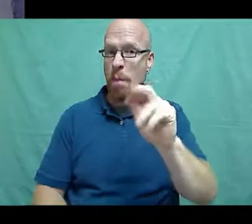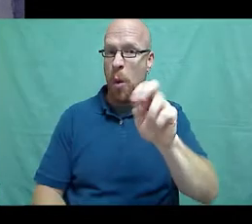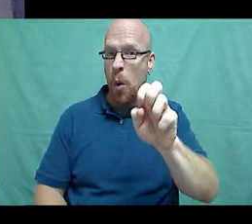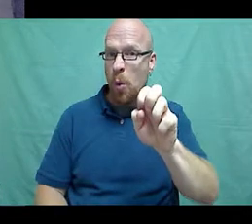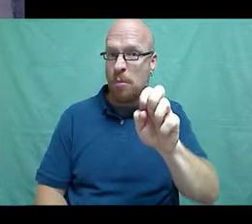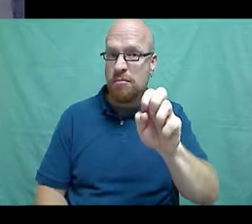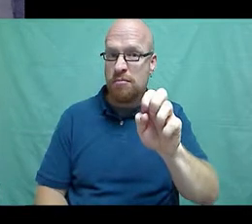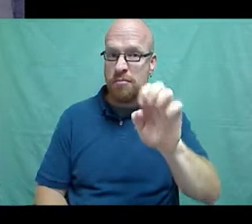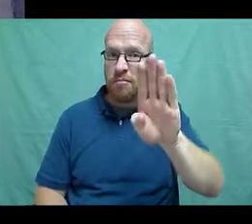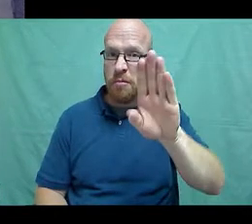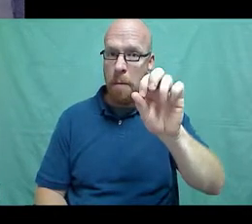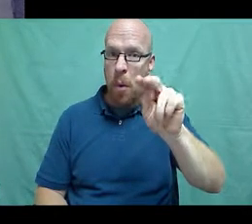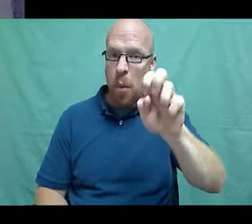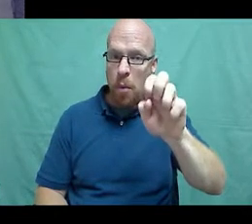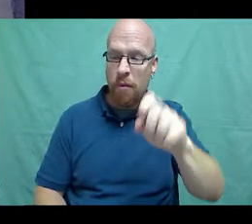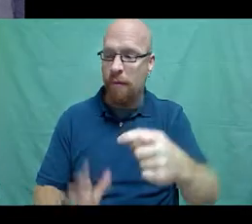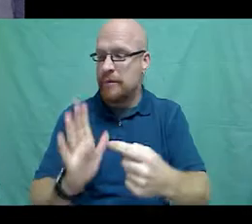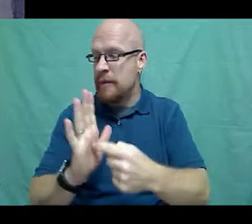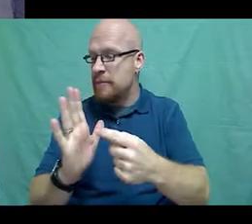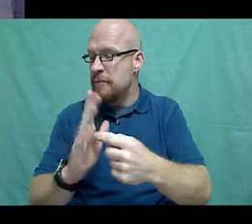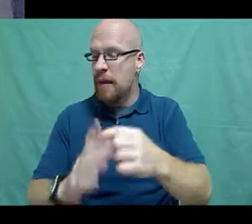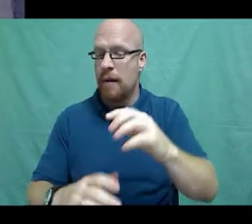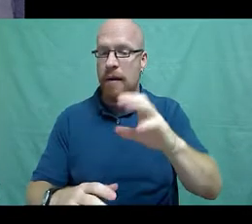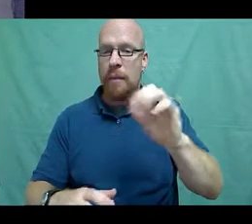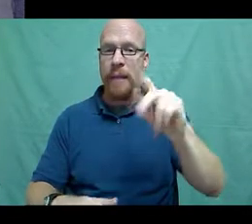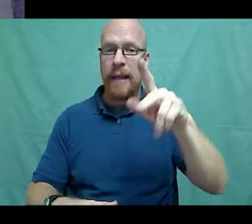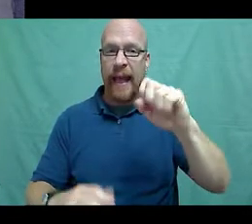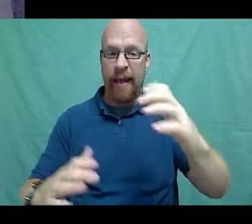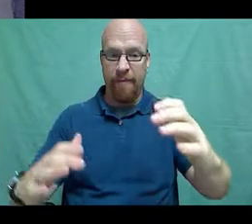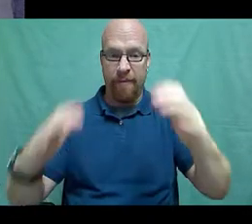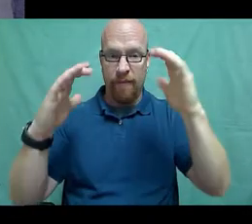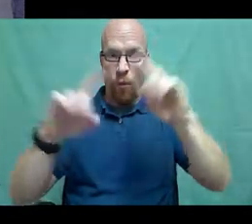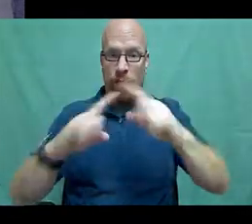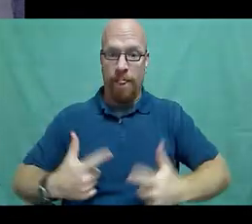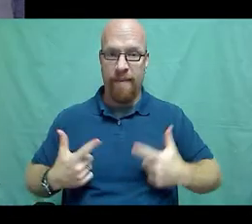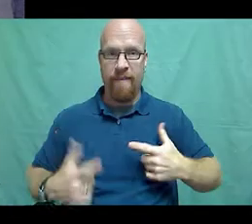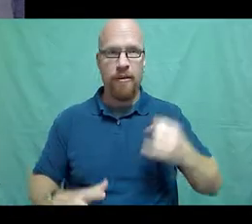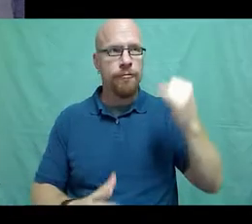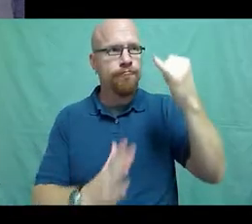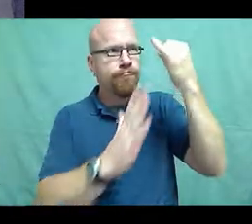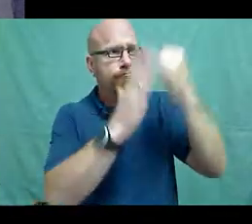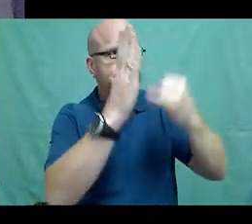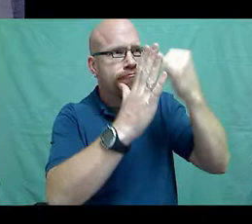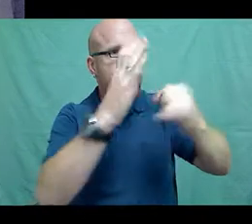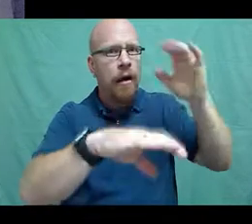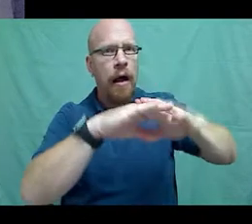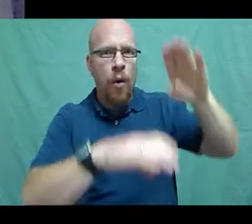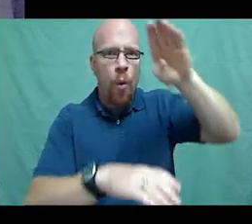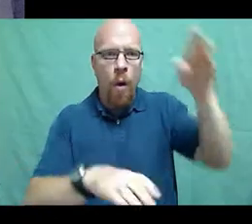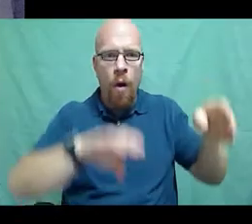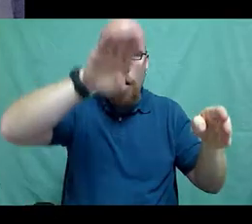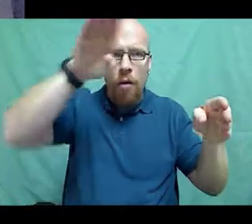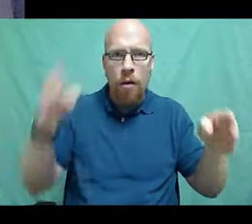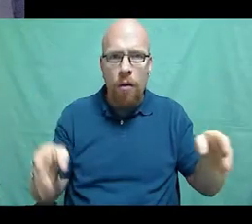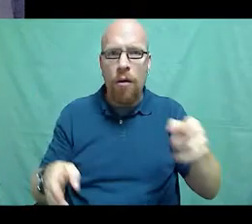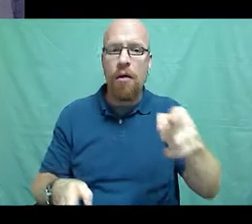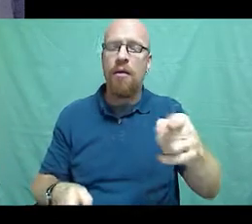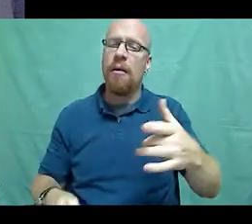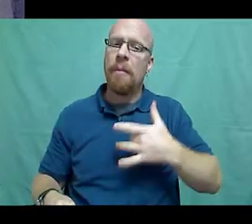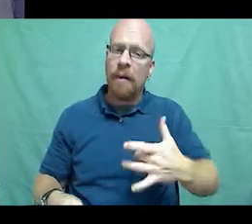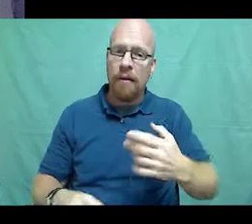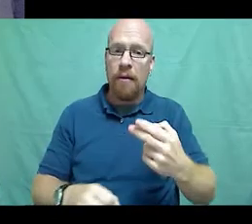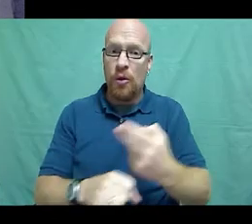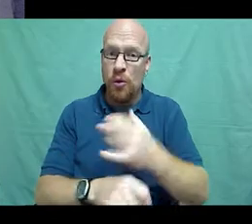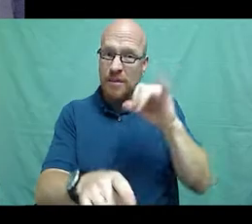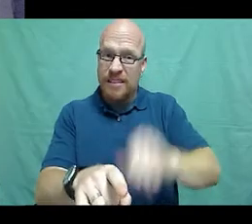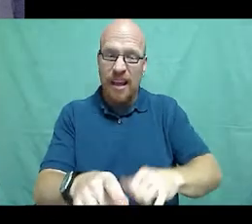and sometimes they would have used bones, or where they lived in their cave dwellings or in their houses,